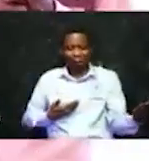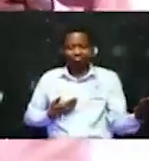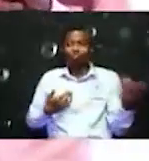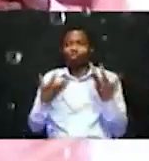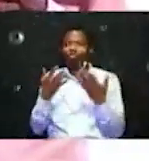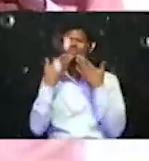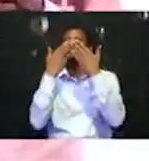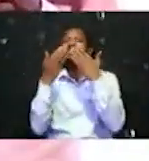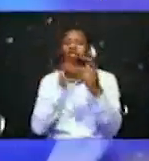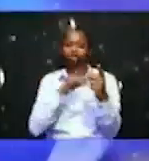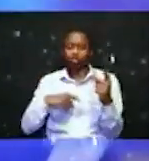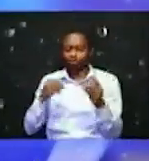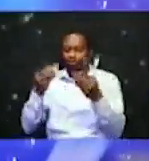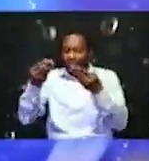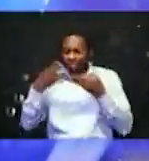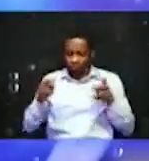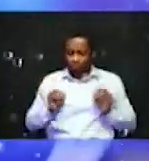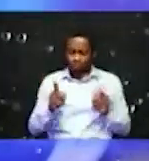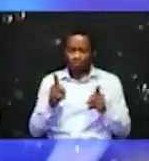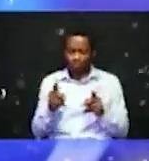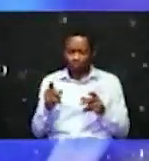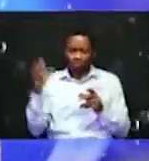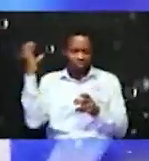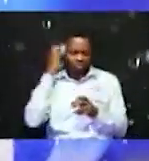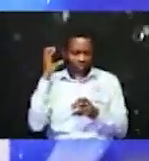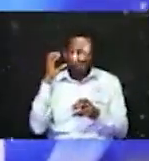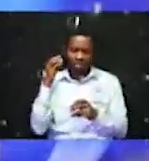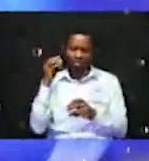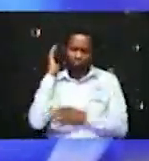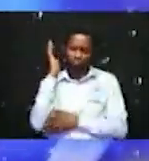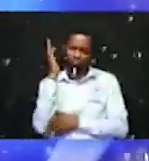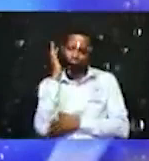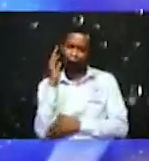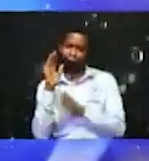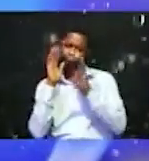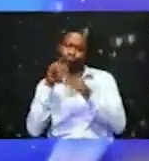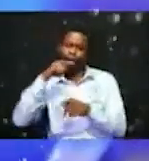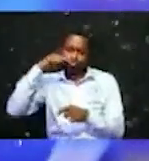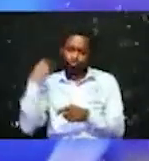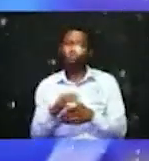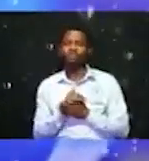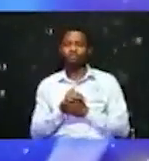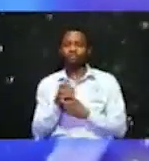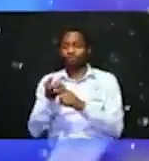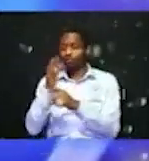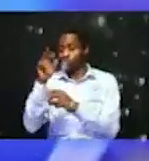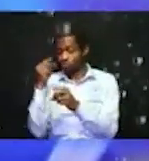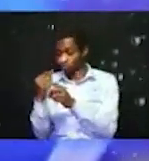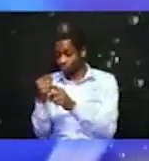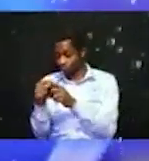for giving us the opportunity to hear this graceful word of teachings from his